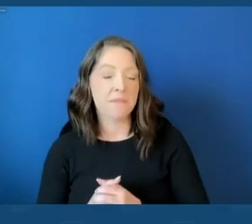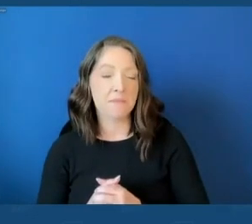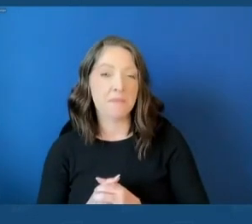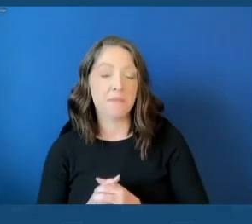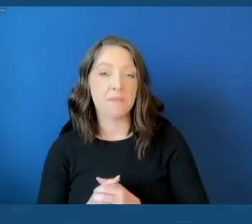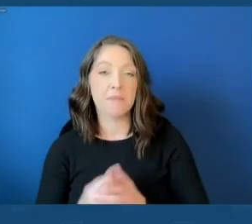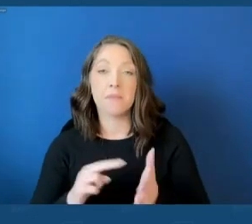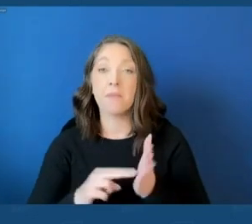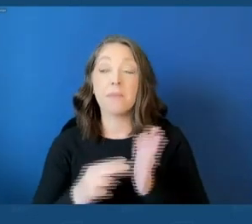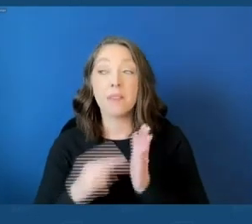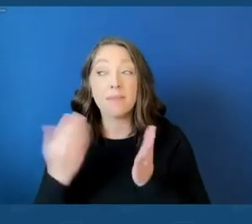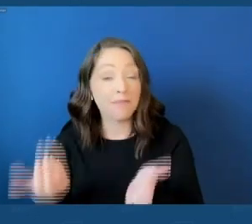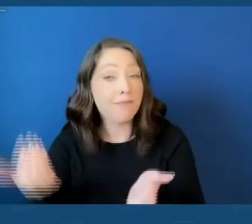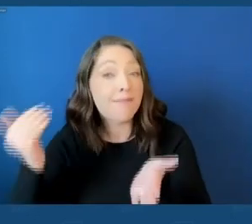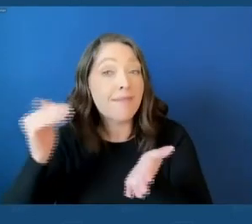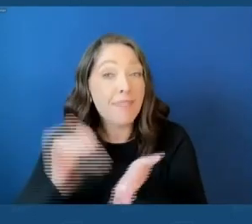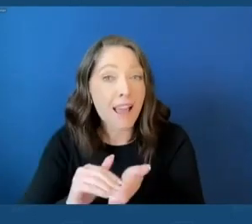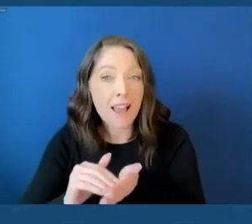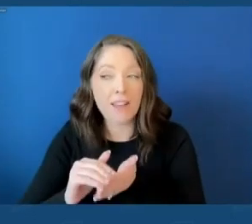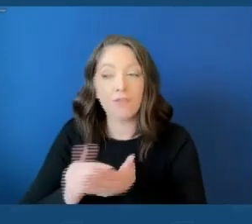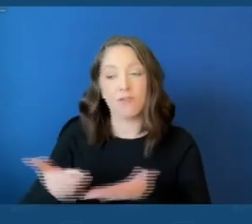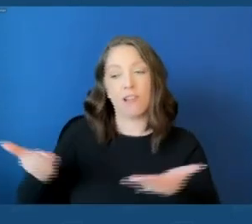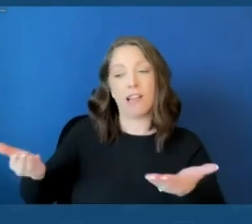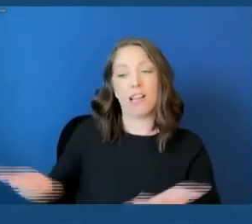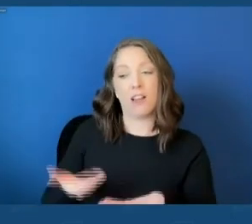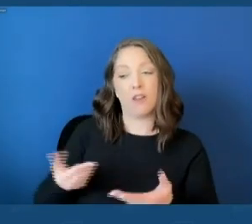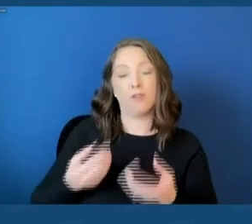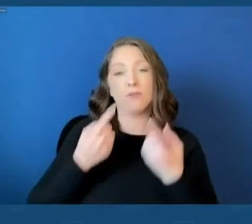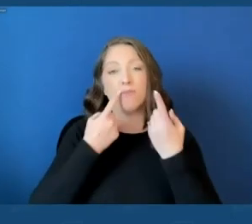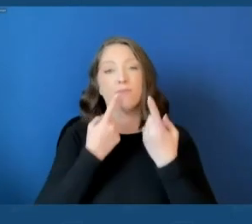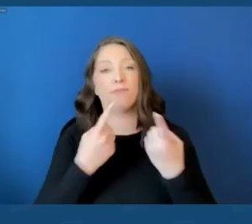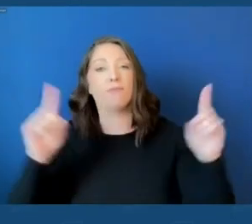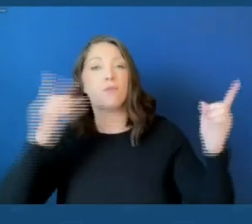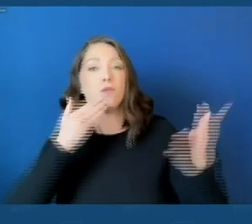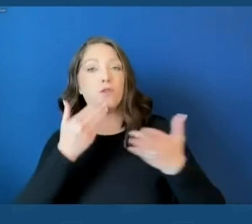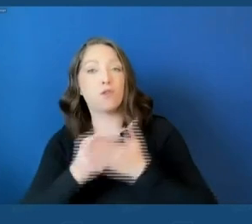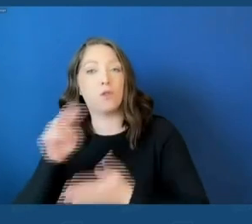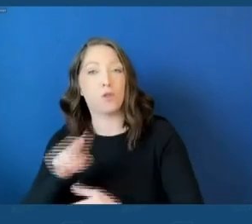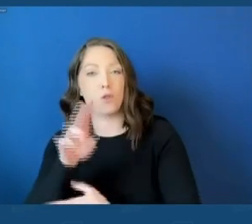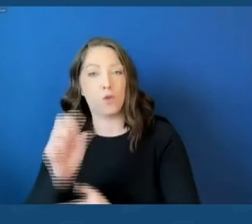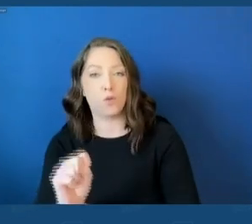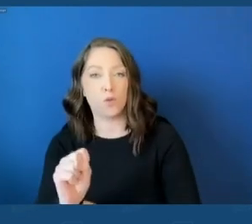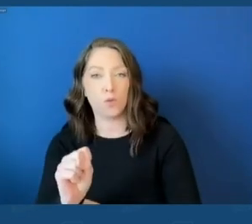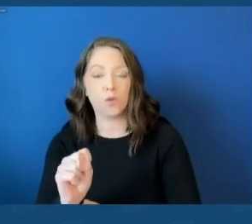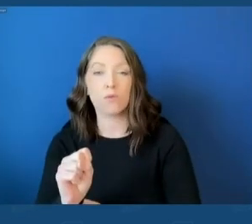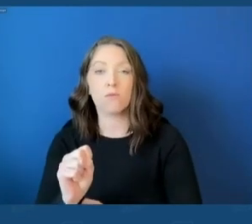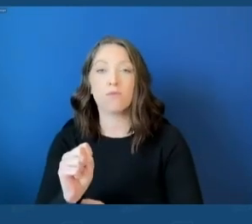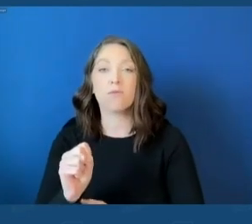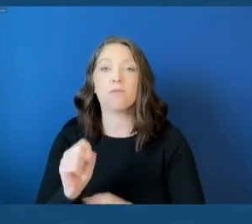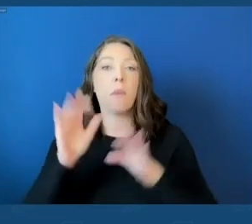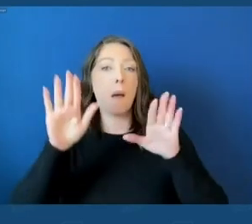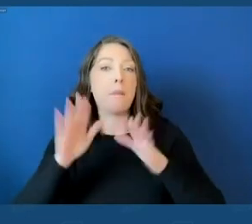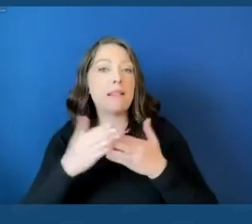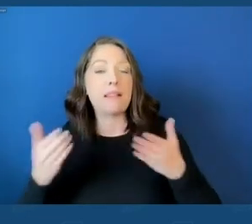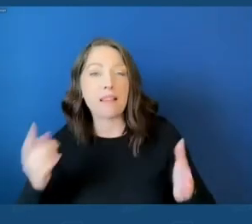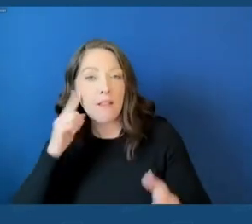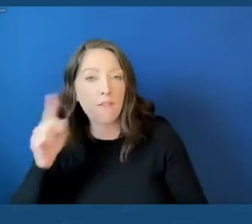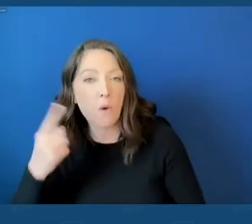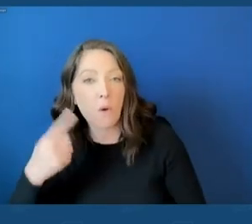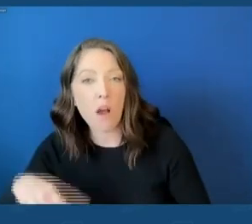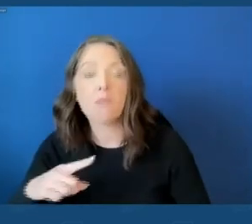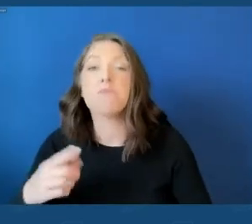again, she's here to deliver good news for Long Island, that she's delivering great things for us, whether you're talking about